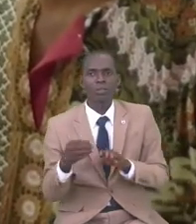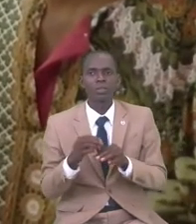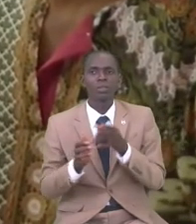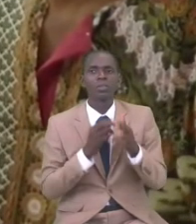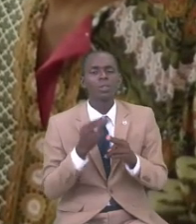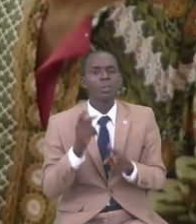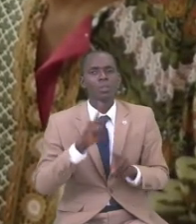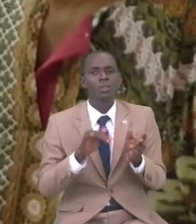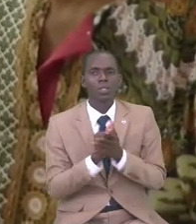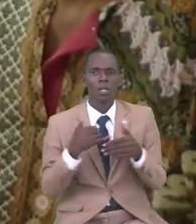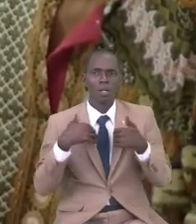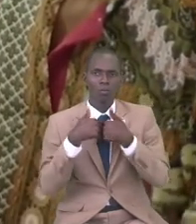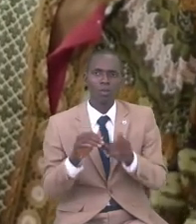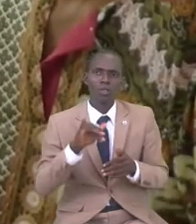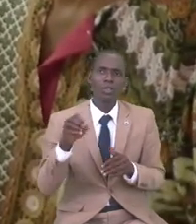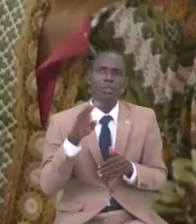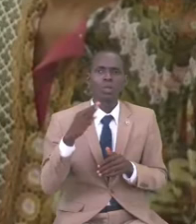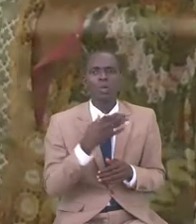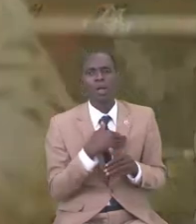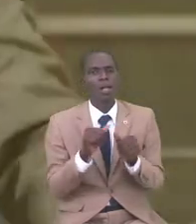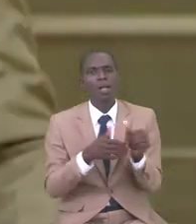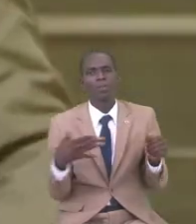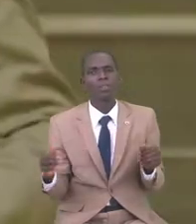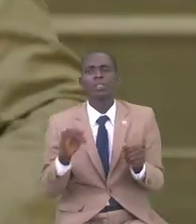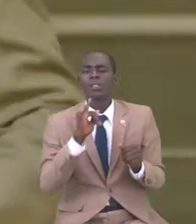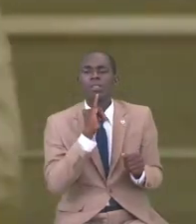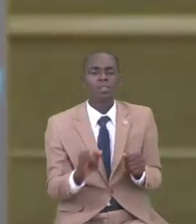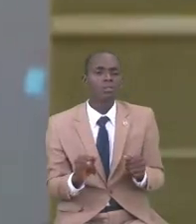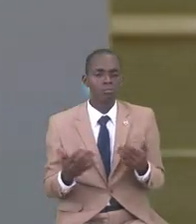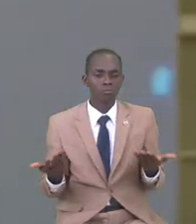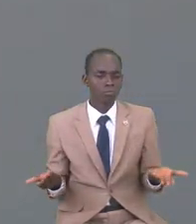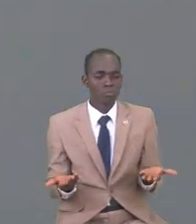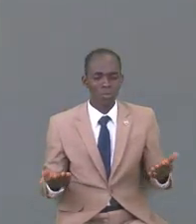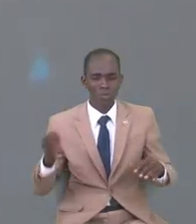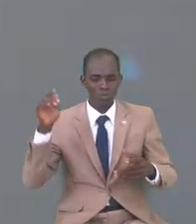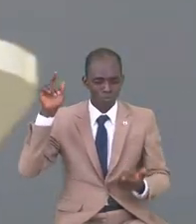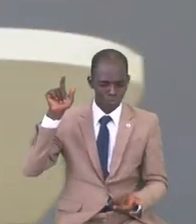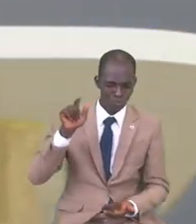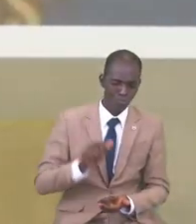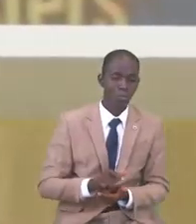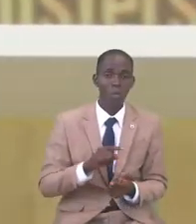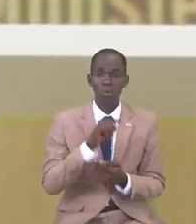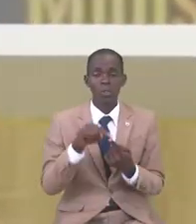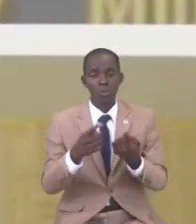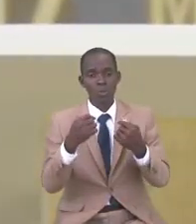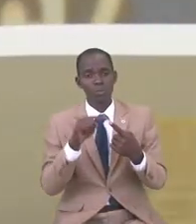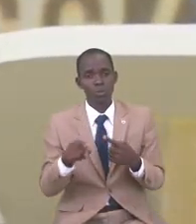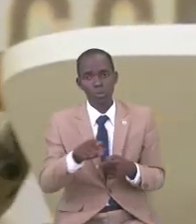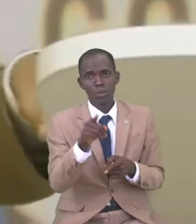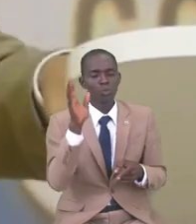lost their job and everything has been grounded, when you come to them, you will